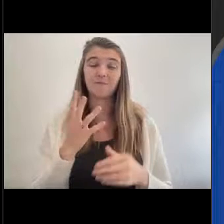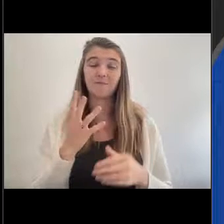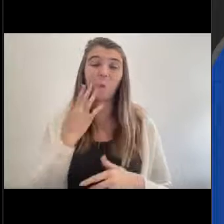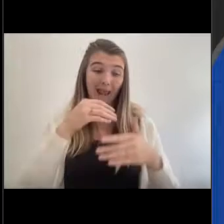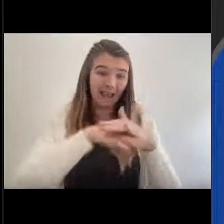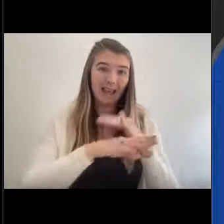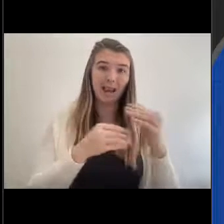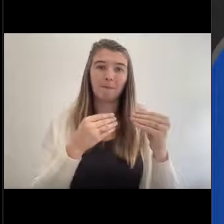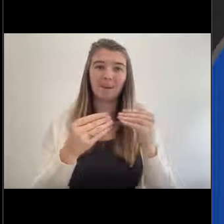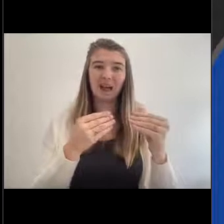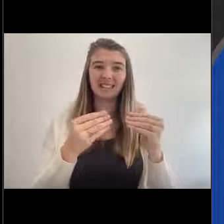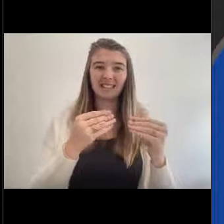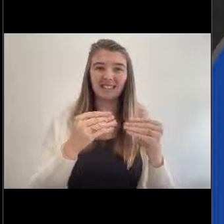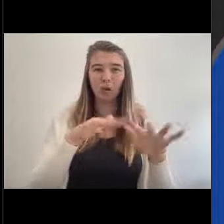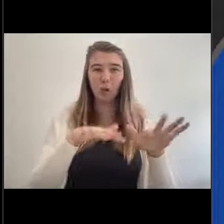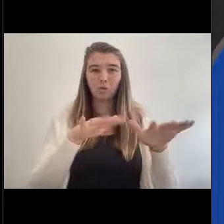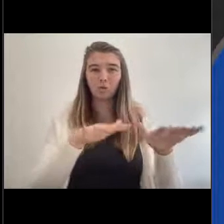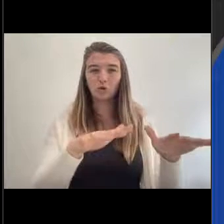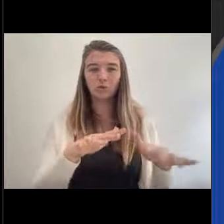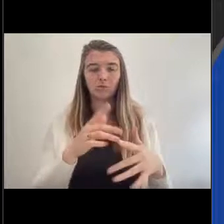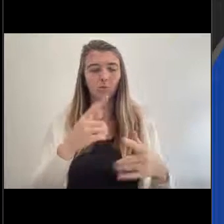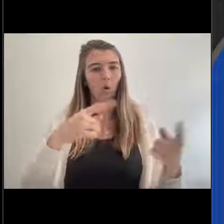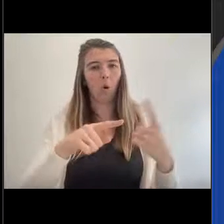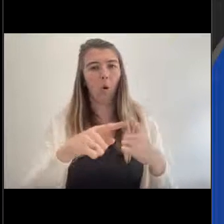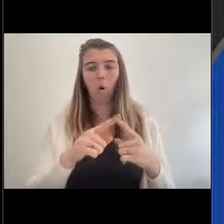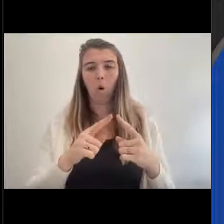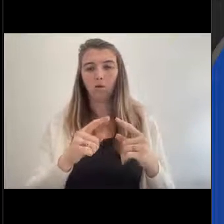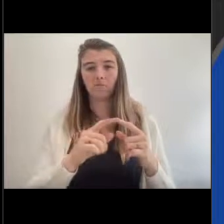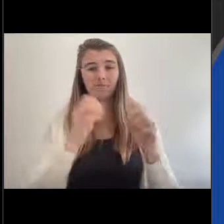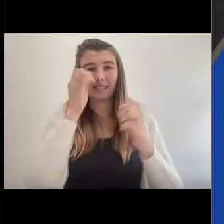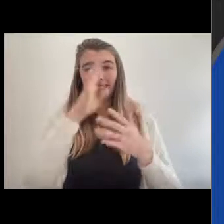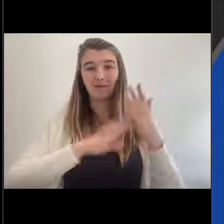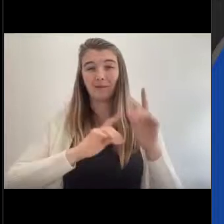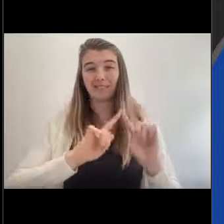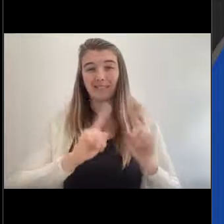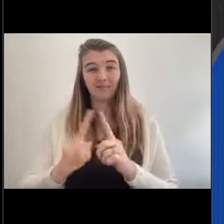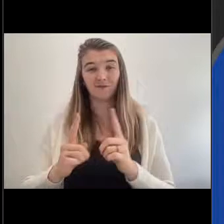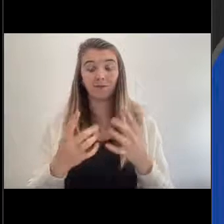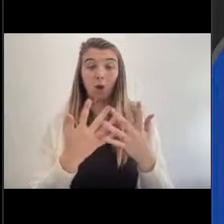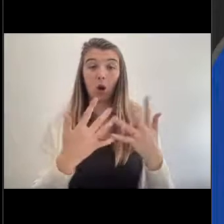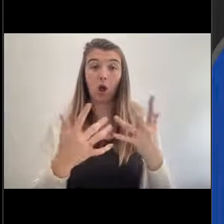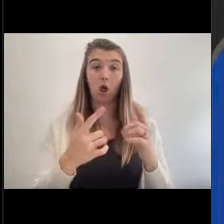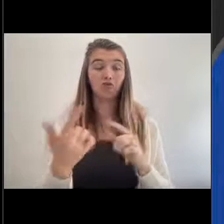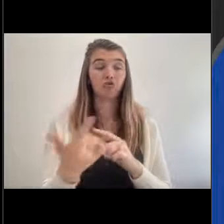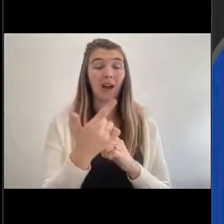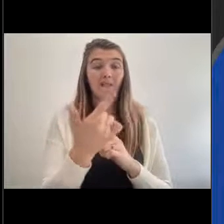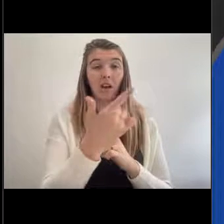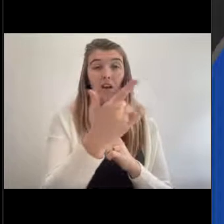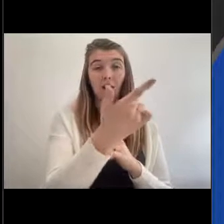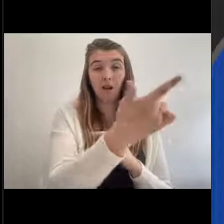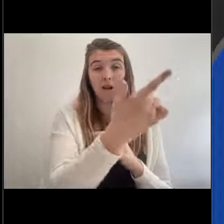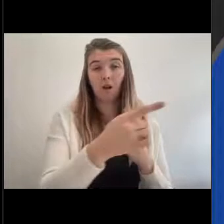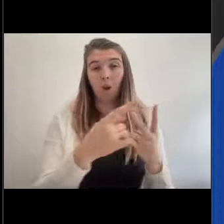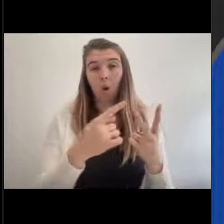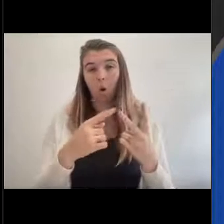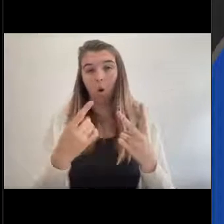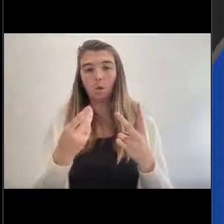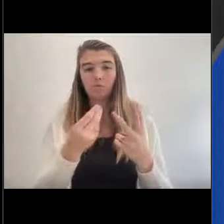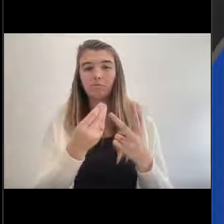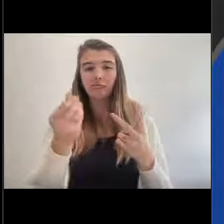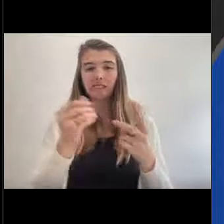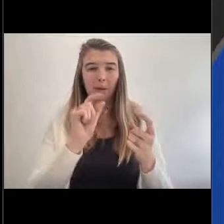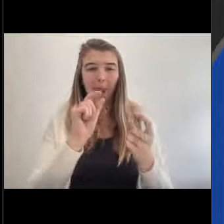processes. For example, they can be transported long distances by wind and currents. They can be fragmented by wave action. They undergo weathering